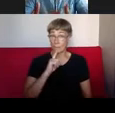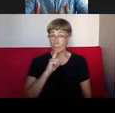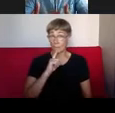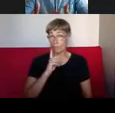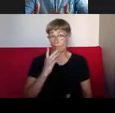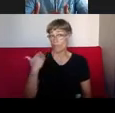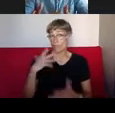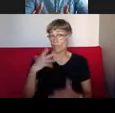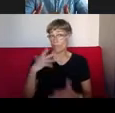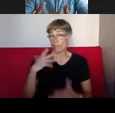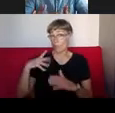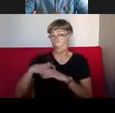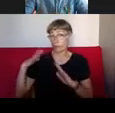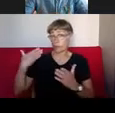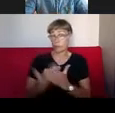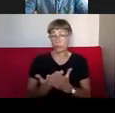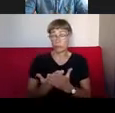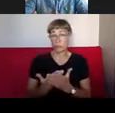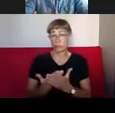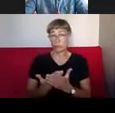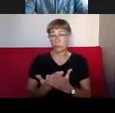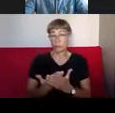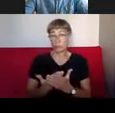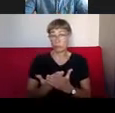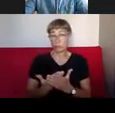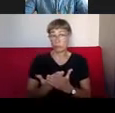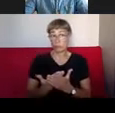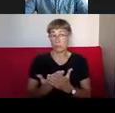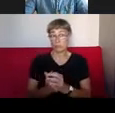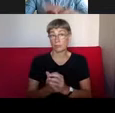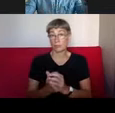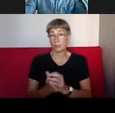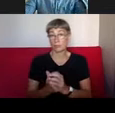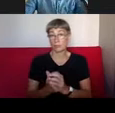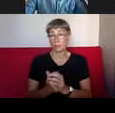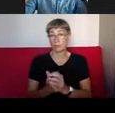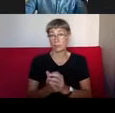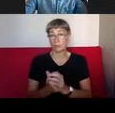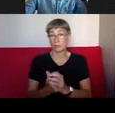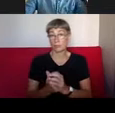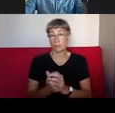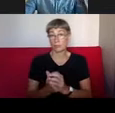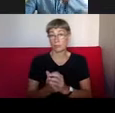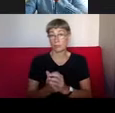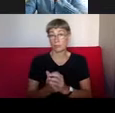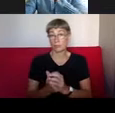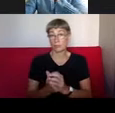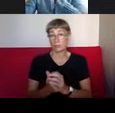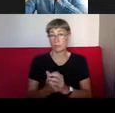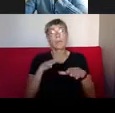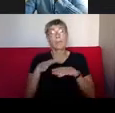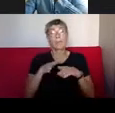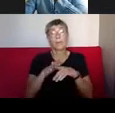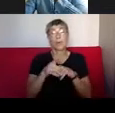as one of our head methodologies, main methodologies. And there was this thing of the supportive employment